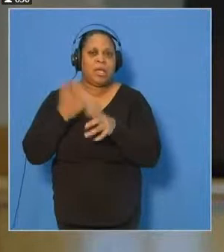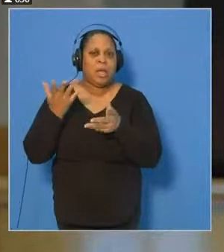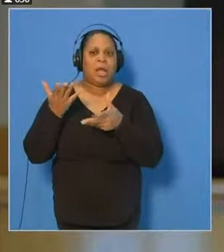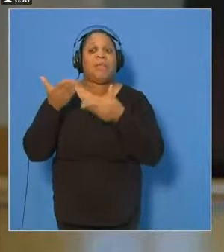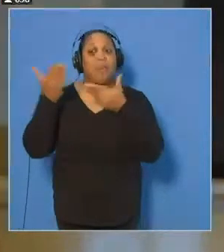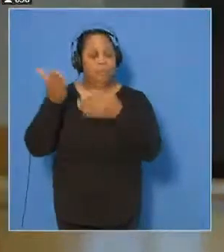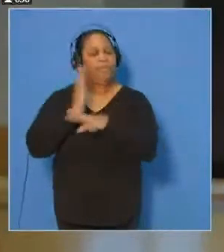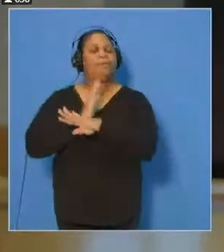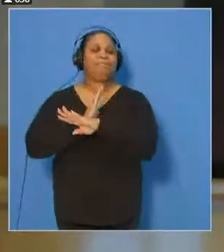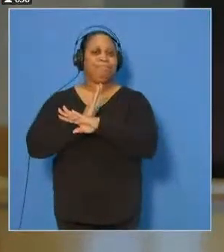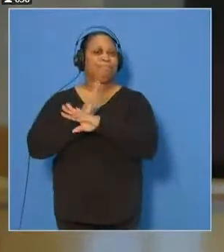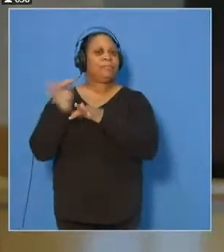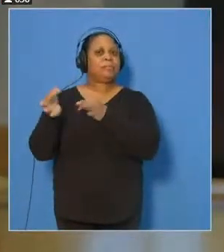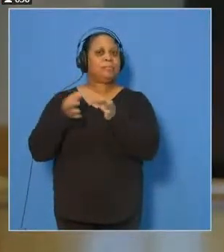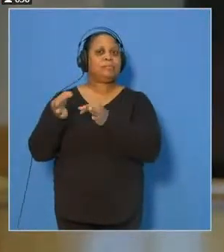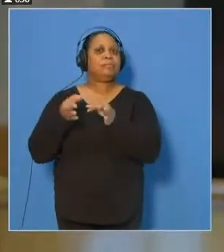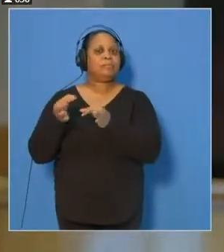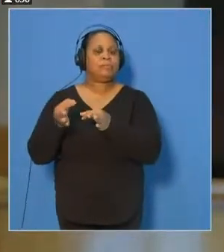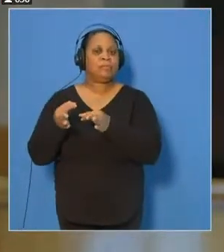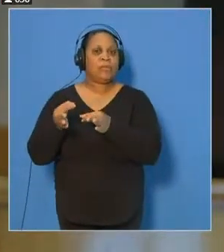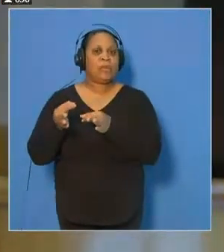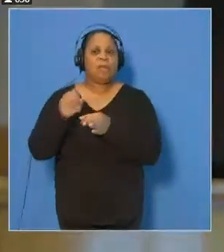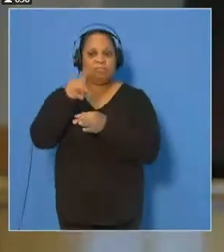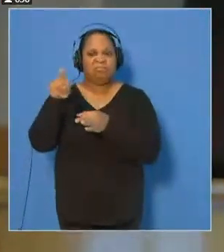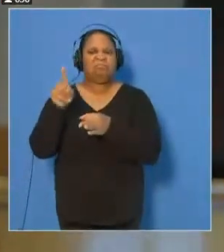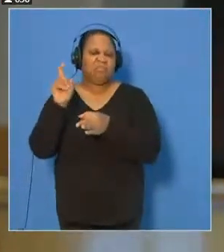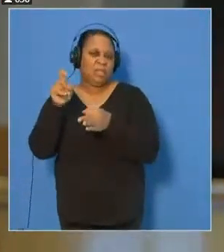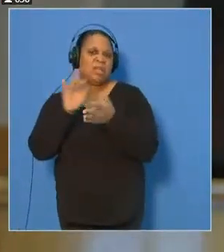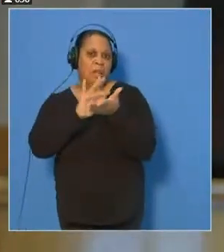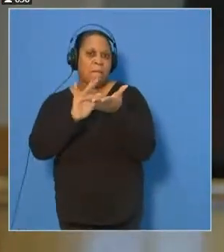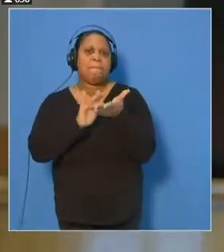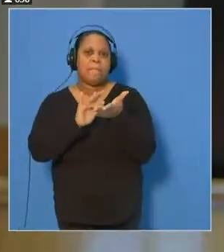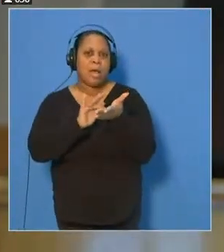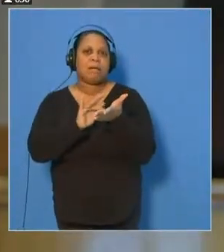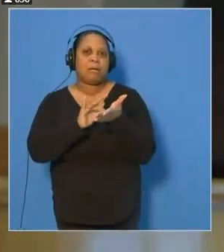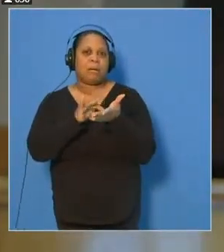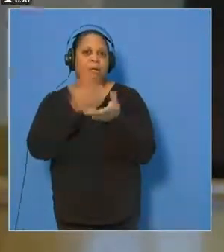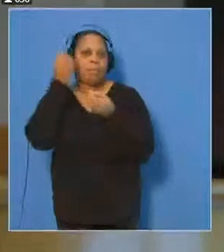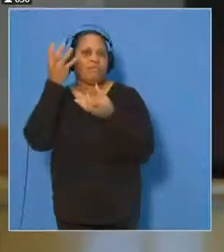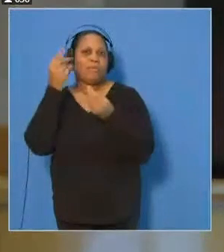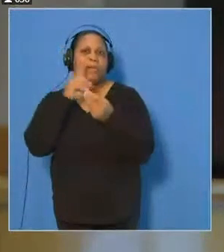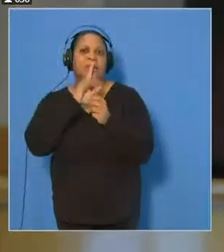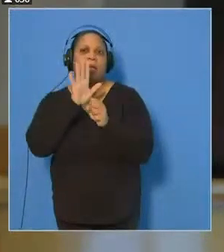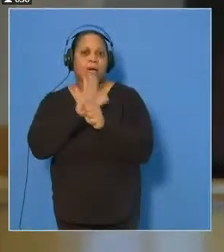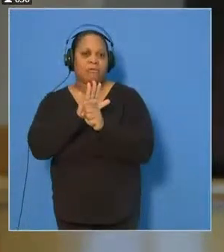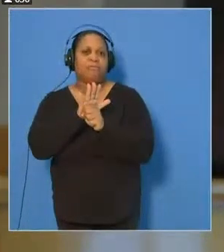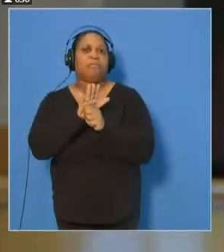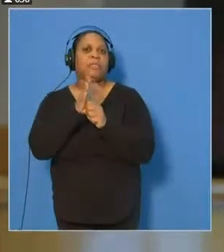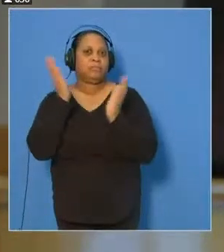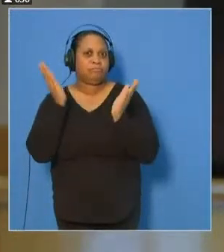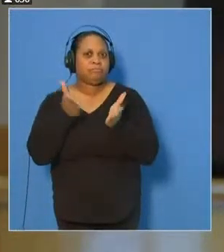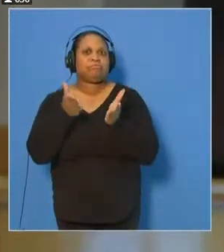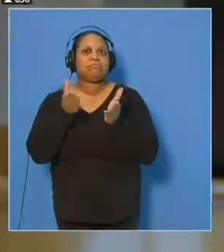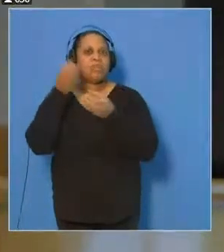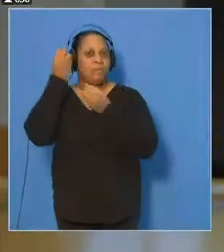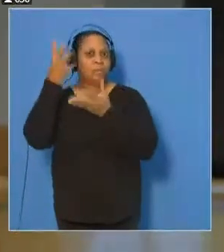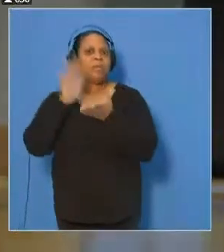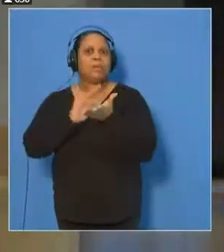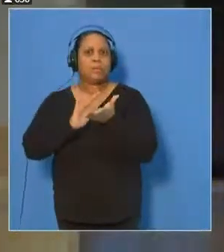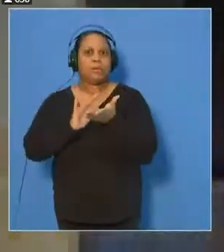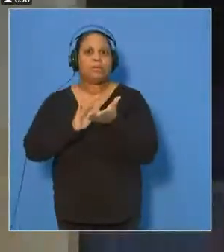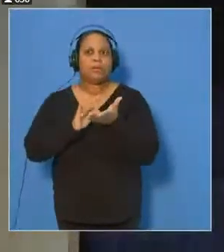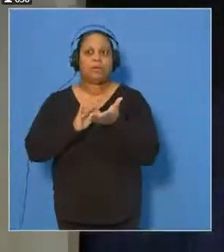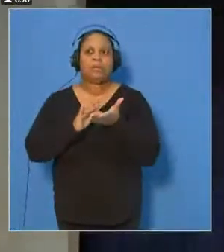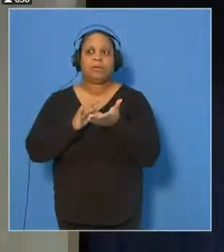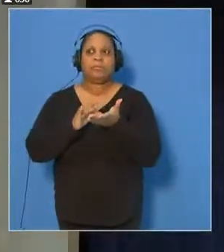defense to it, such as providing supplemental medical information and confirmation of the medical condition. Thank you very much.